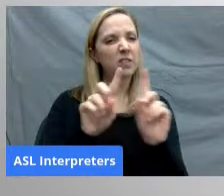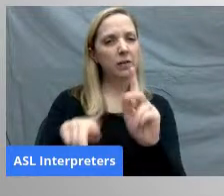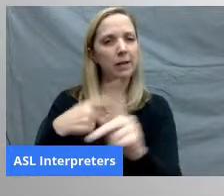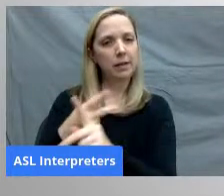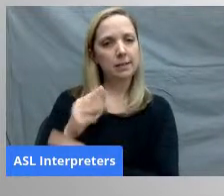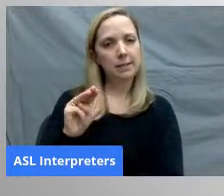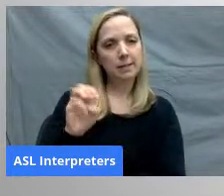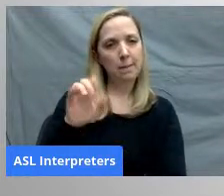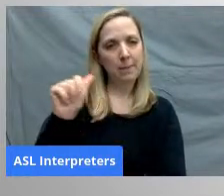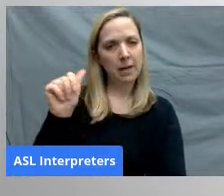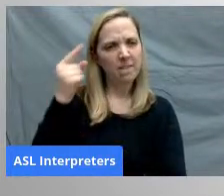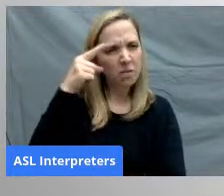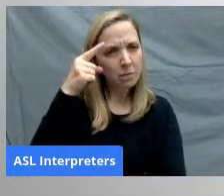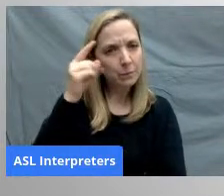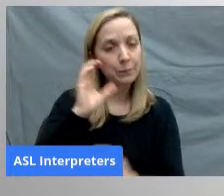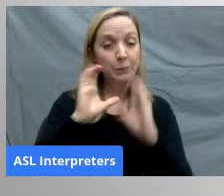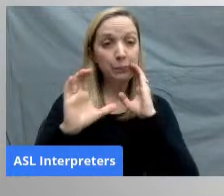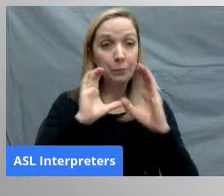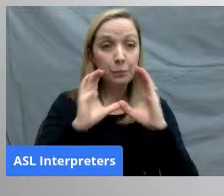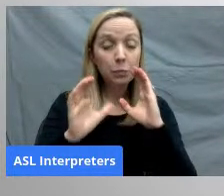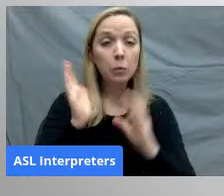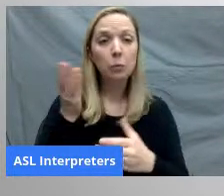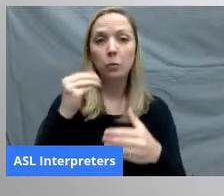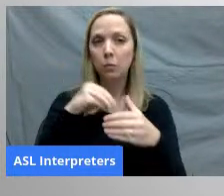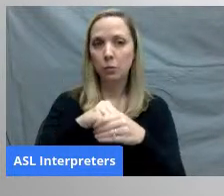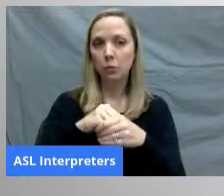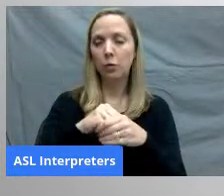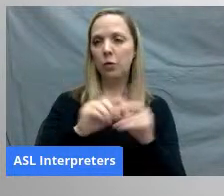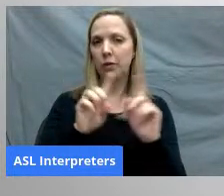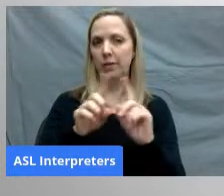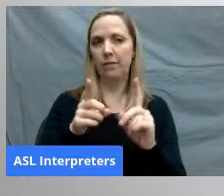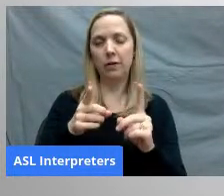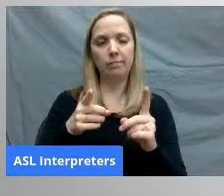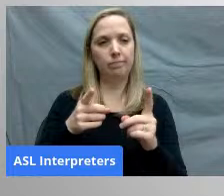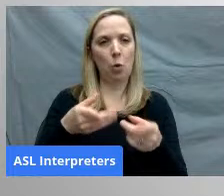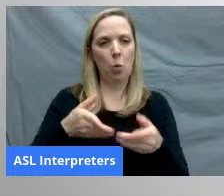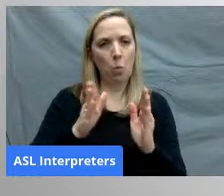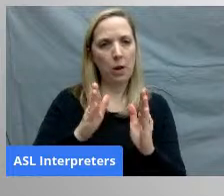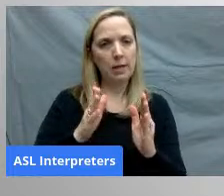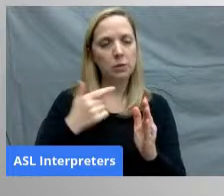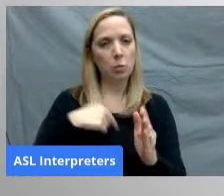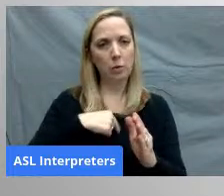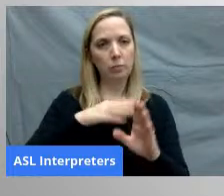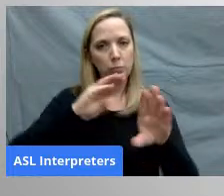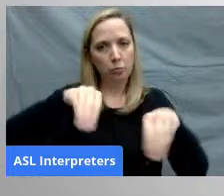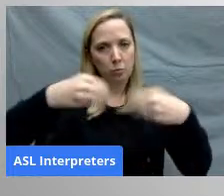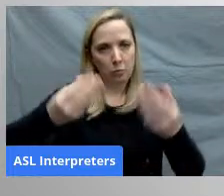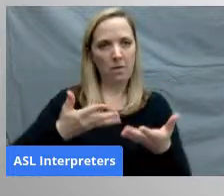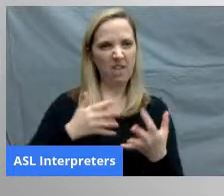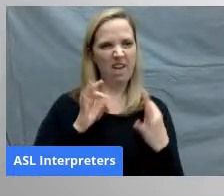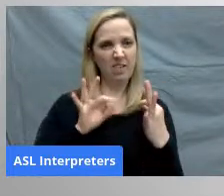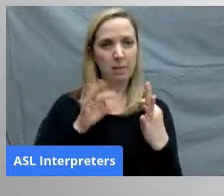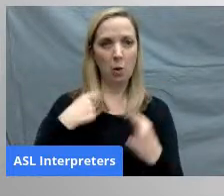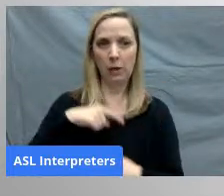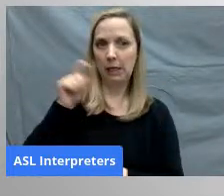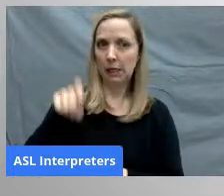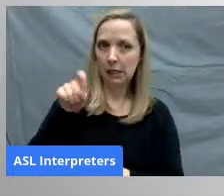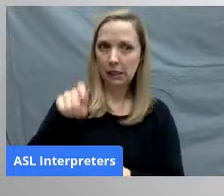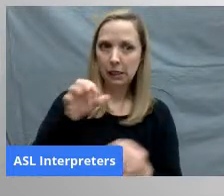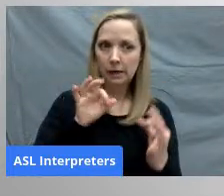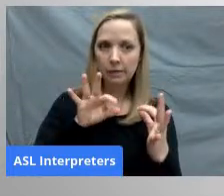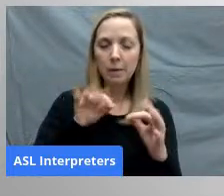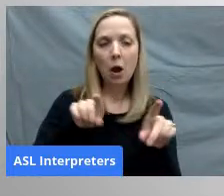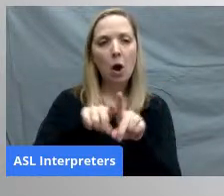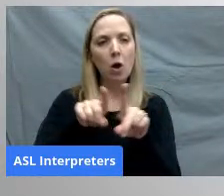about including channels for feedback, which of course we desperately need, and fostering